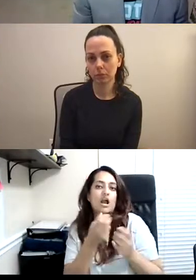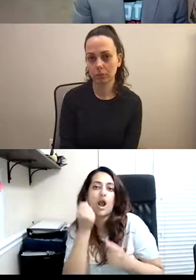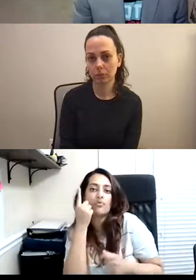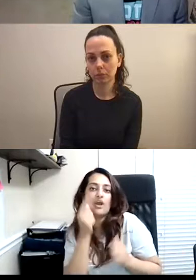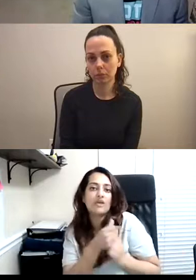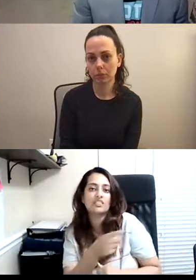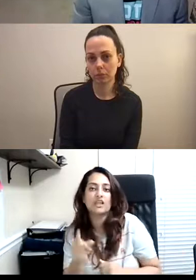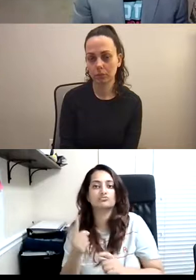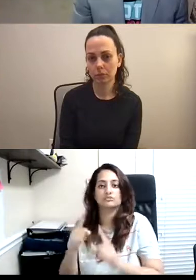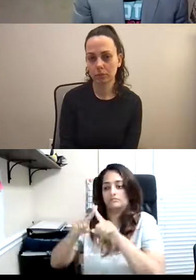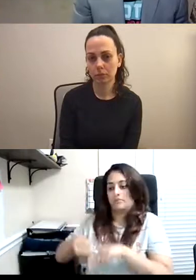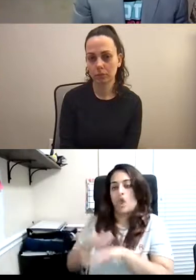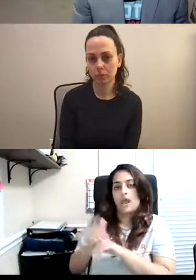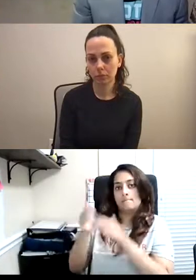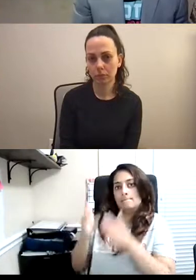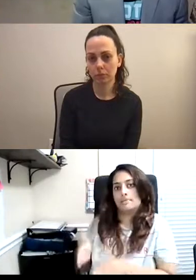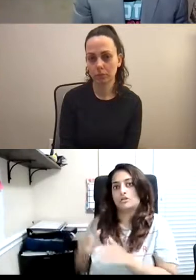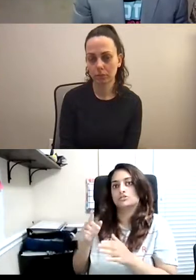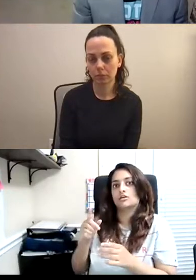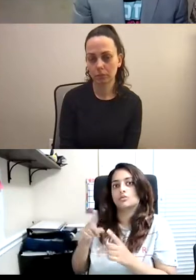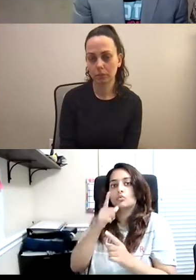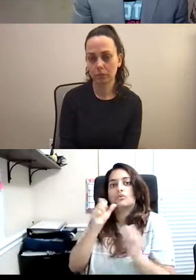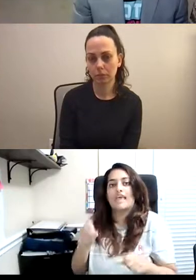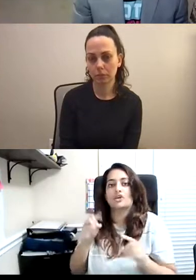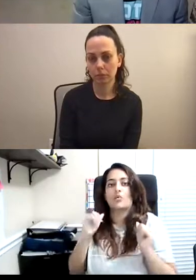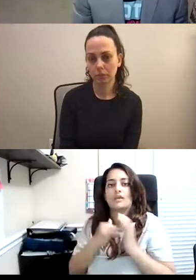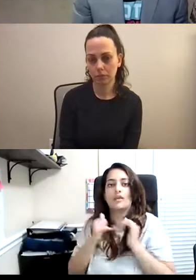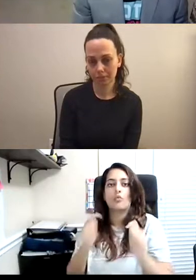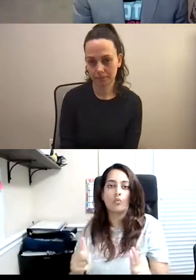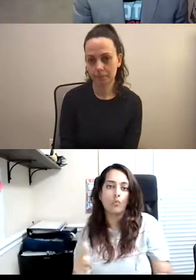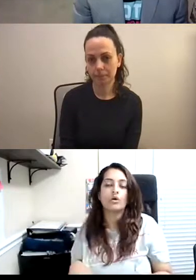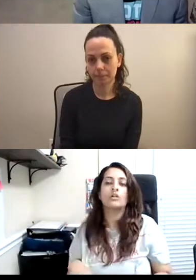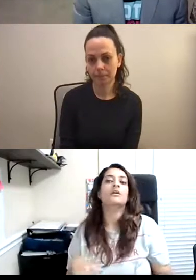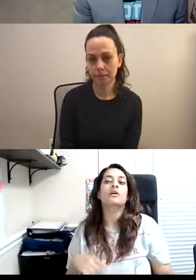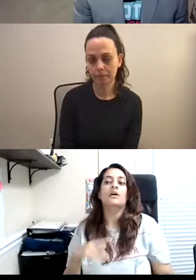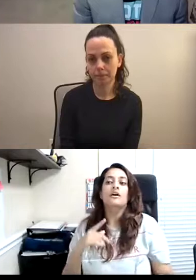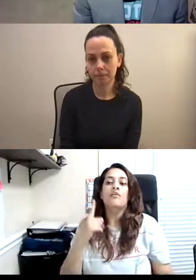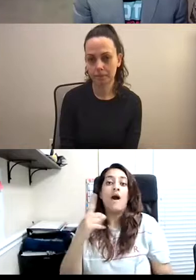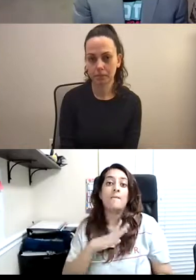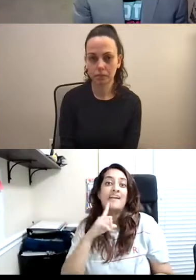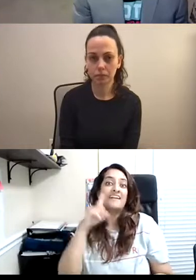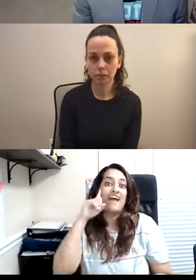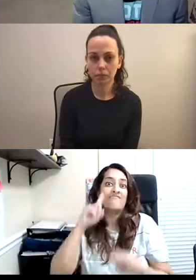We just don't want to. We want to understand them and not depend on the person that is sitting next to you.